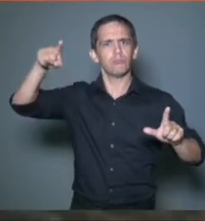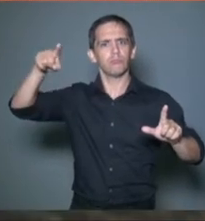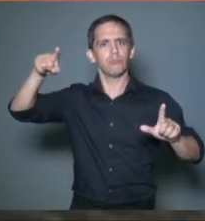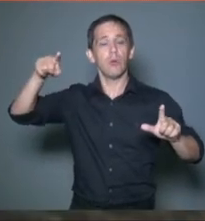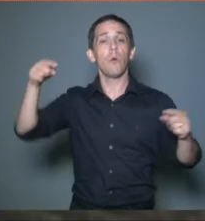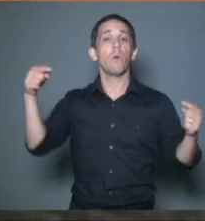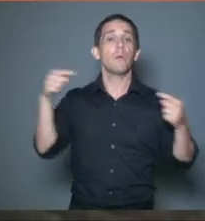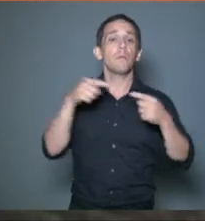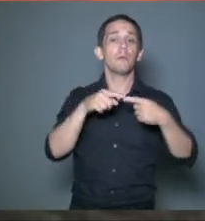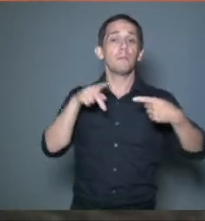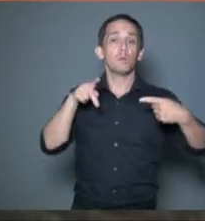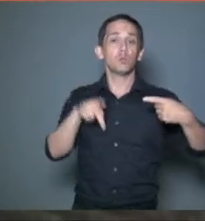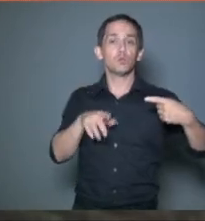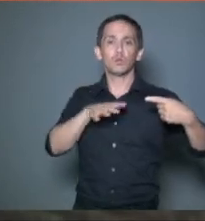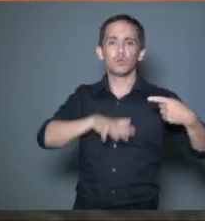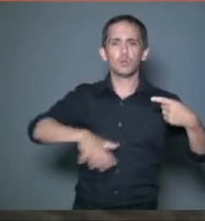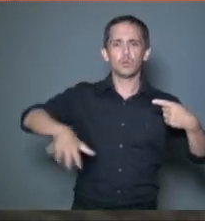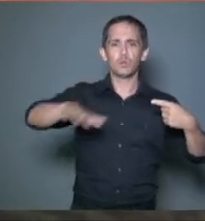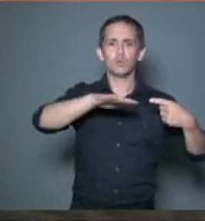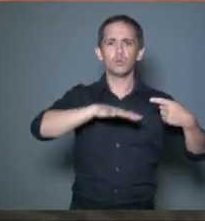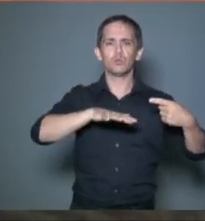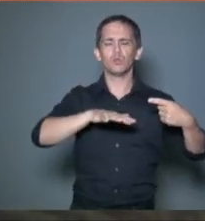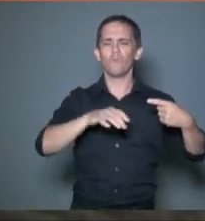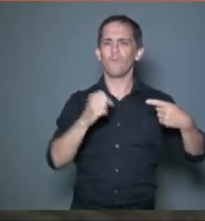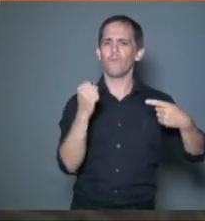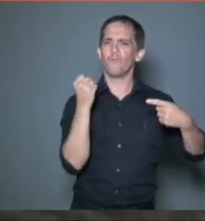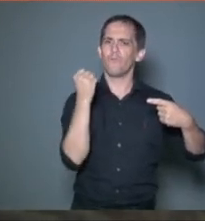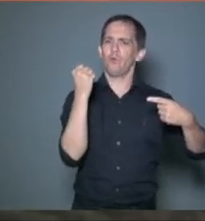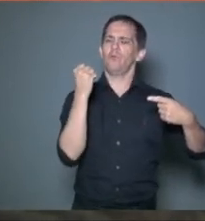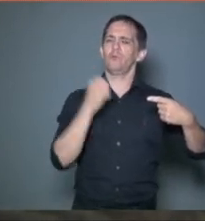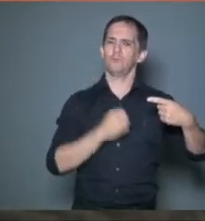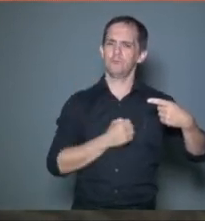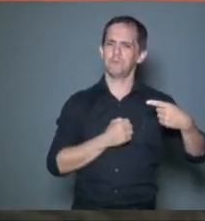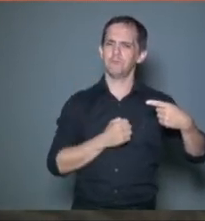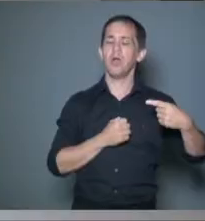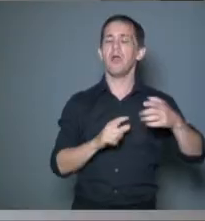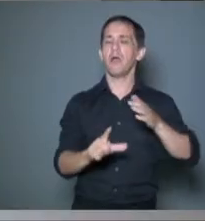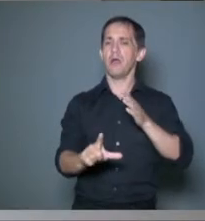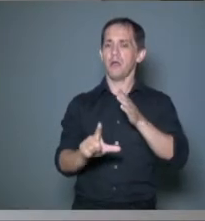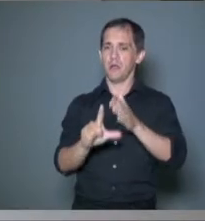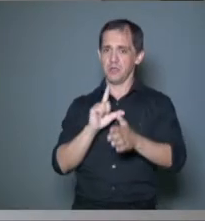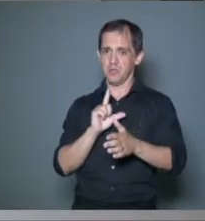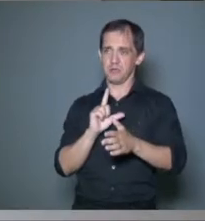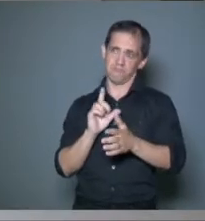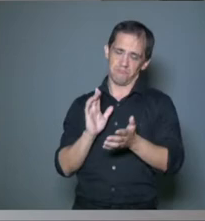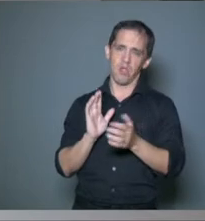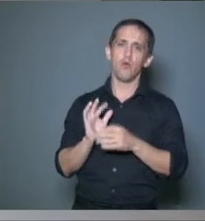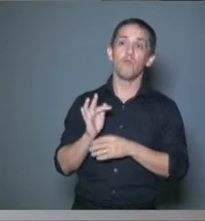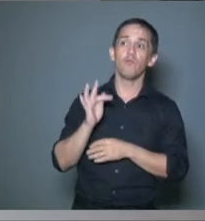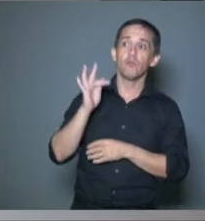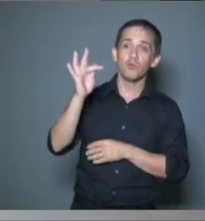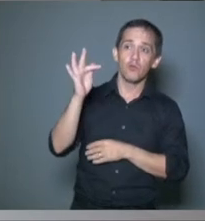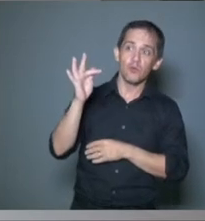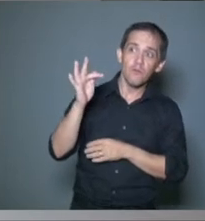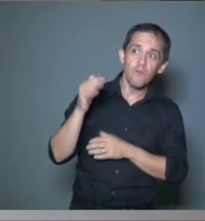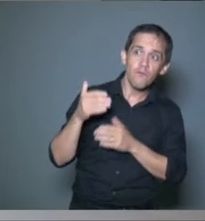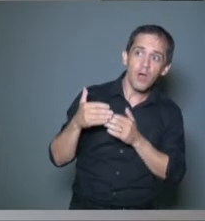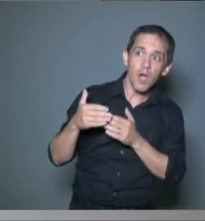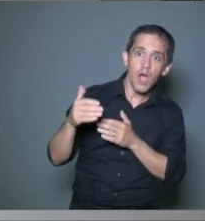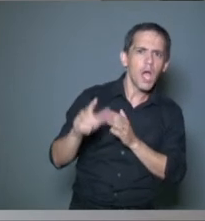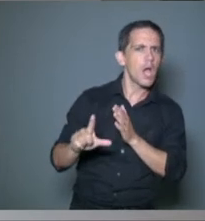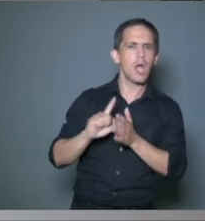These are indicators showing how mature the team is and how prepared we are for the